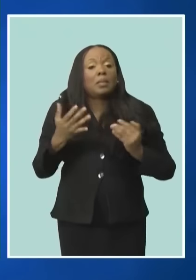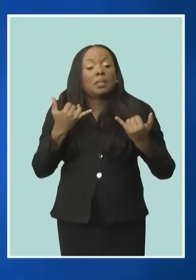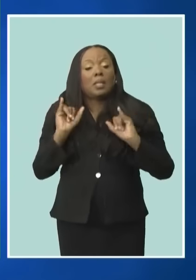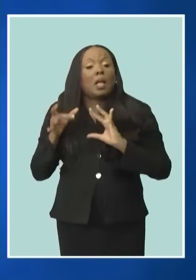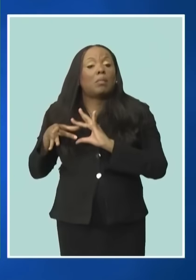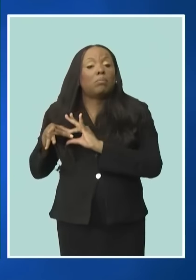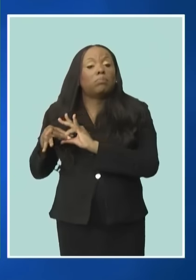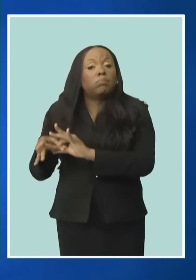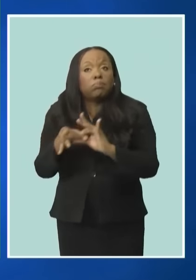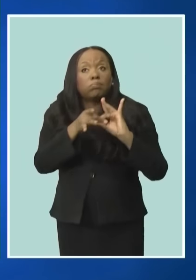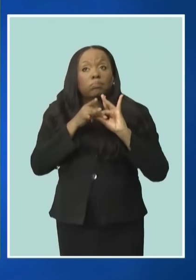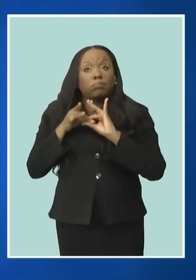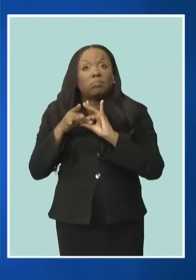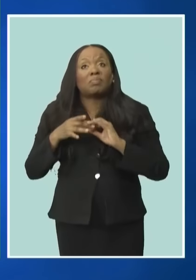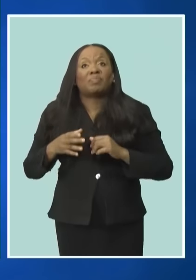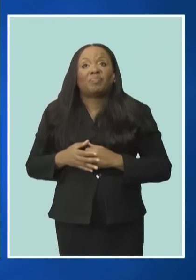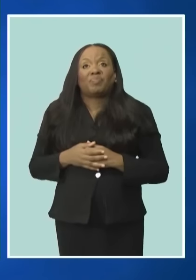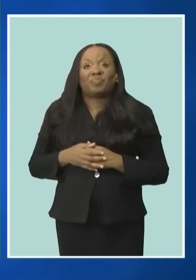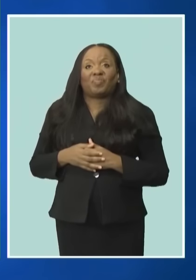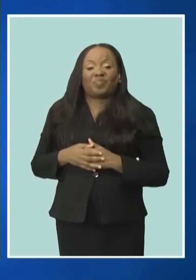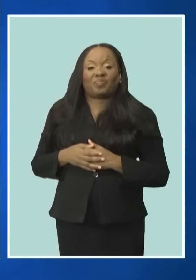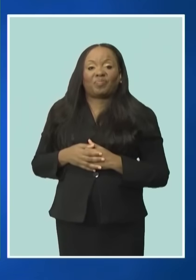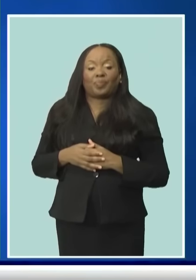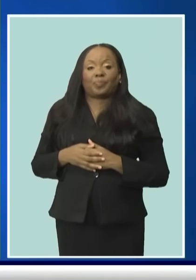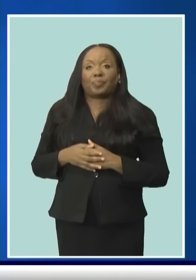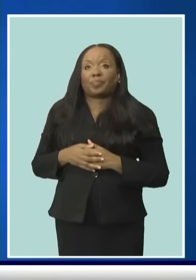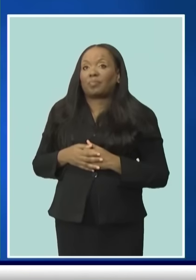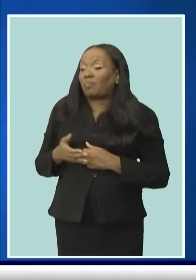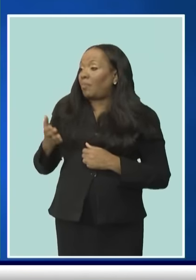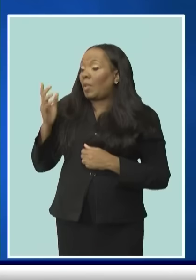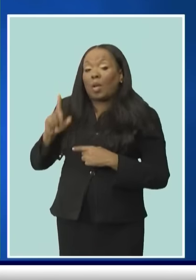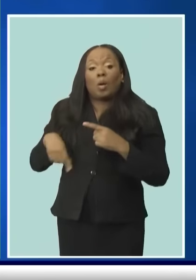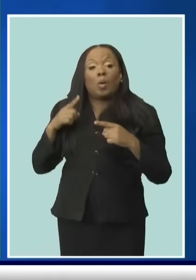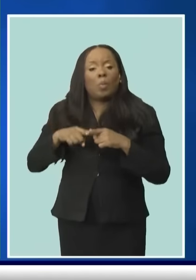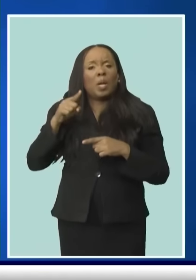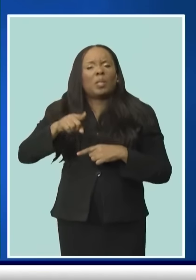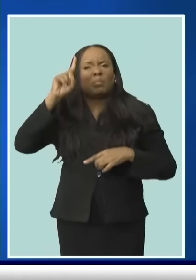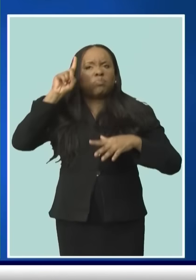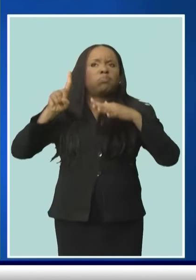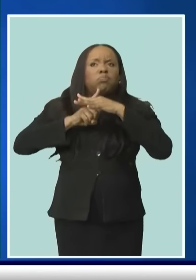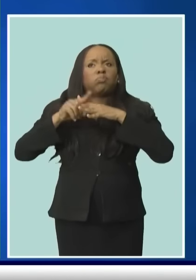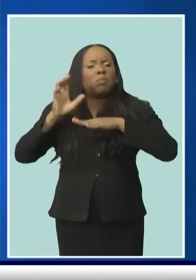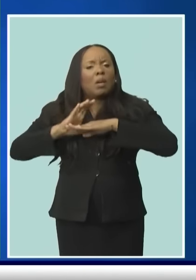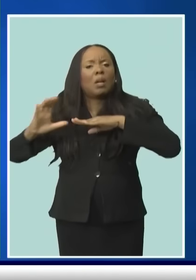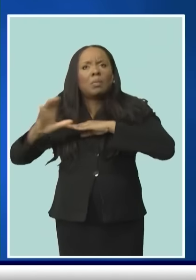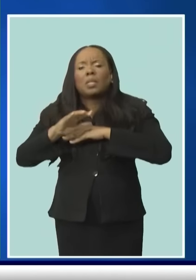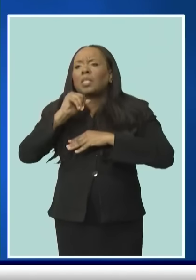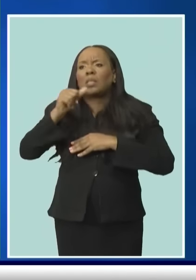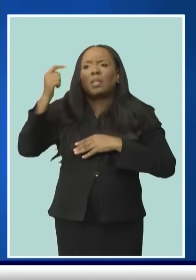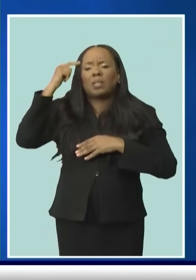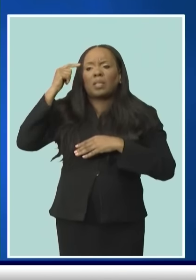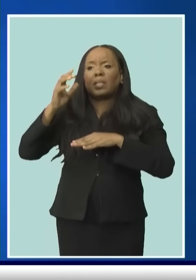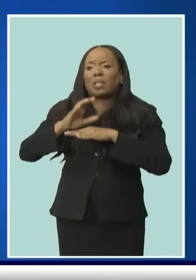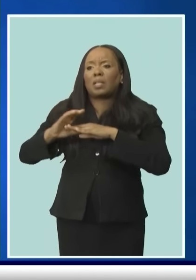disassociated. When we think of the Caribbean, don't think of a disparate